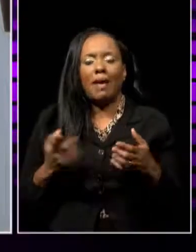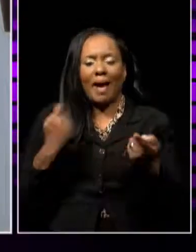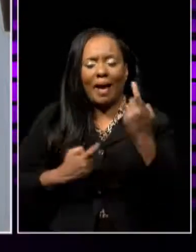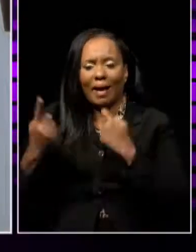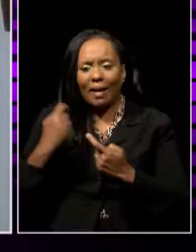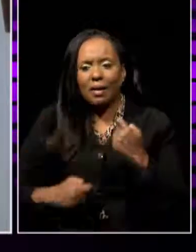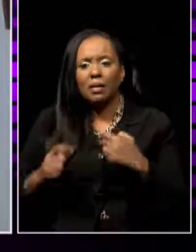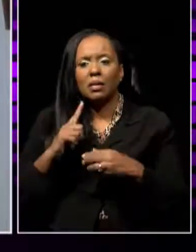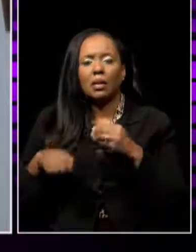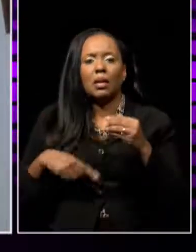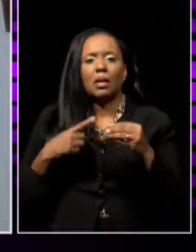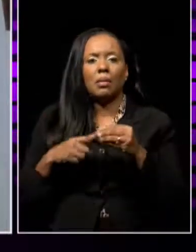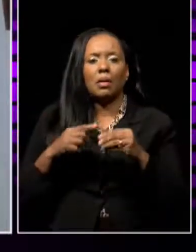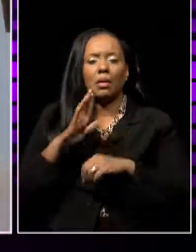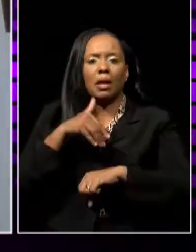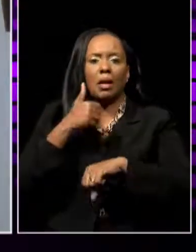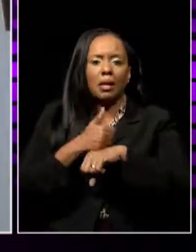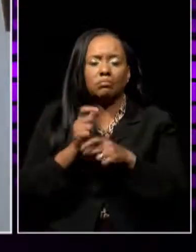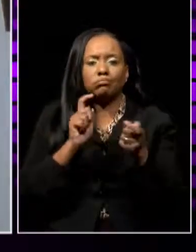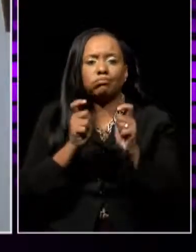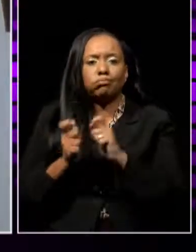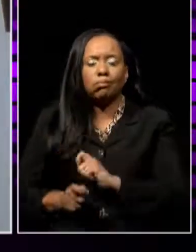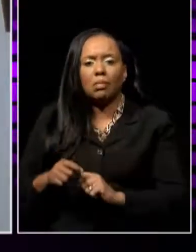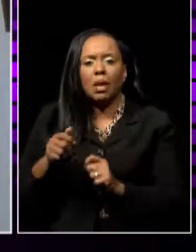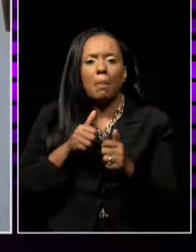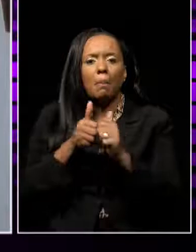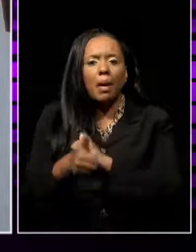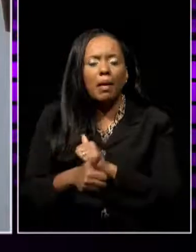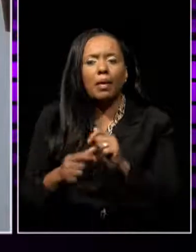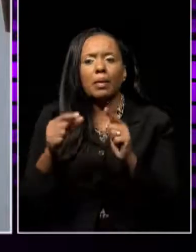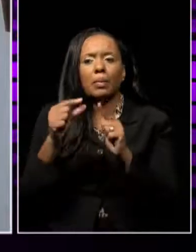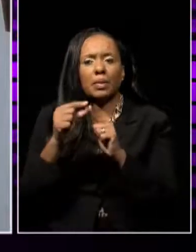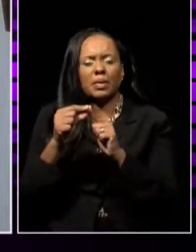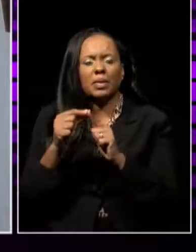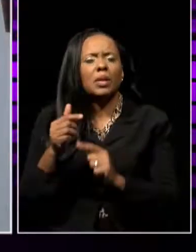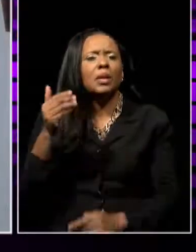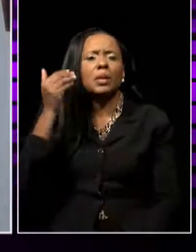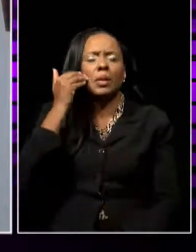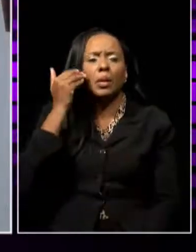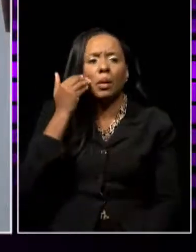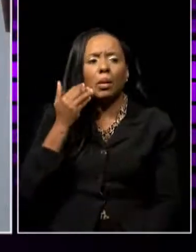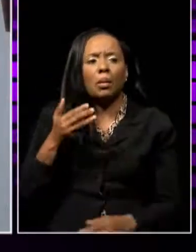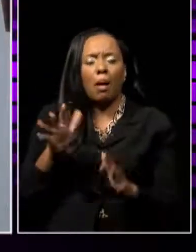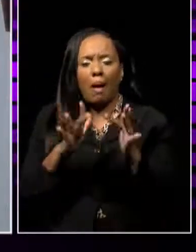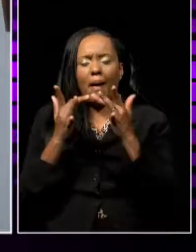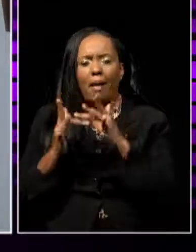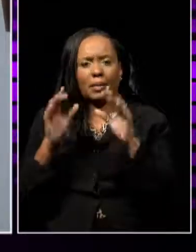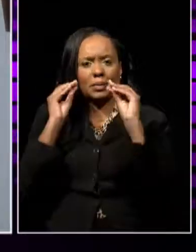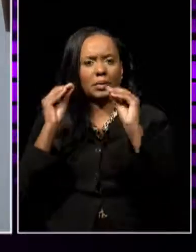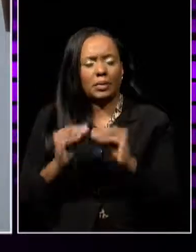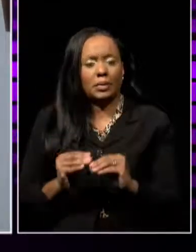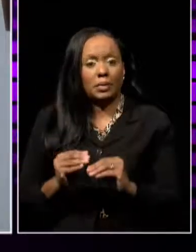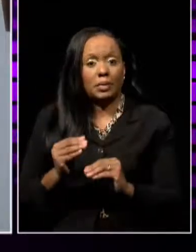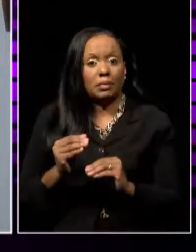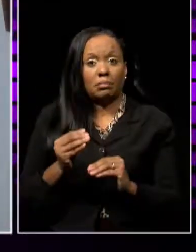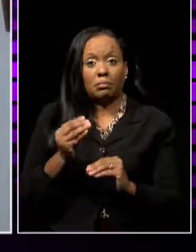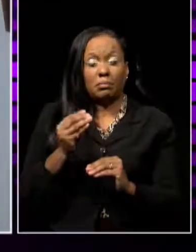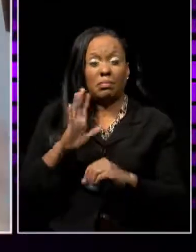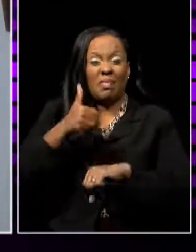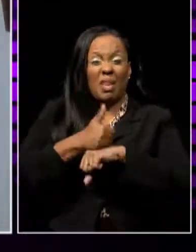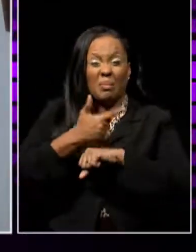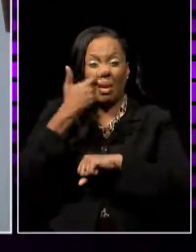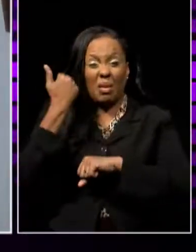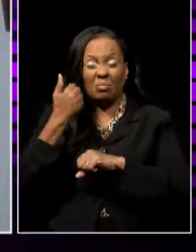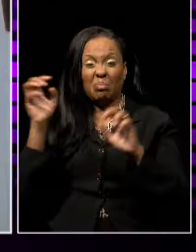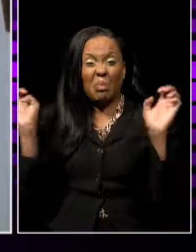the online environment came about as an emergency response, and a lot of schools were not,